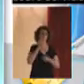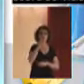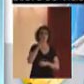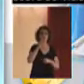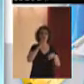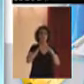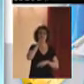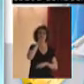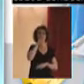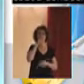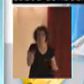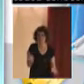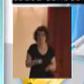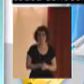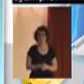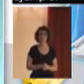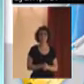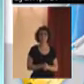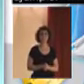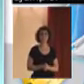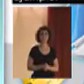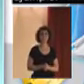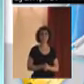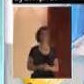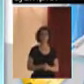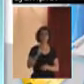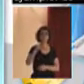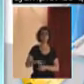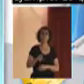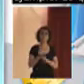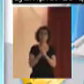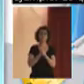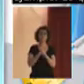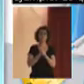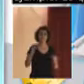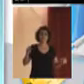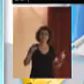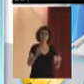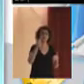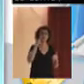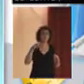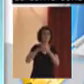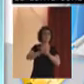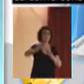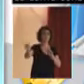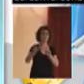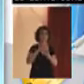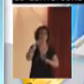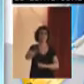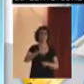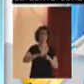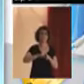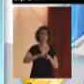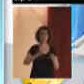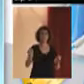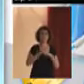social networks, and specifically microblogging like Twitter. So what we do in this work is how to obtain